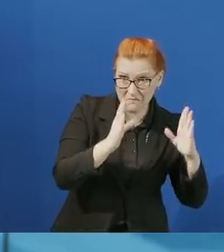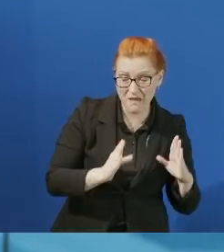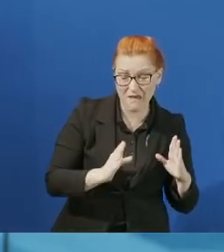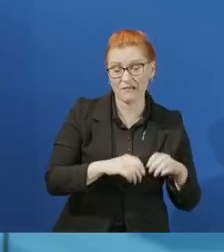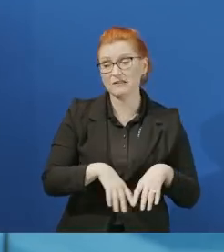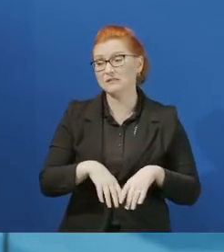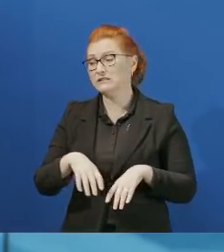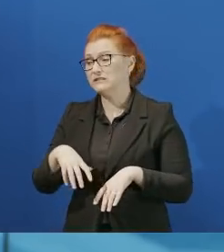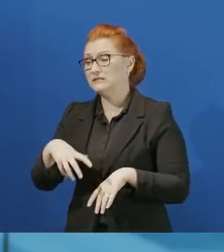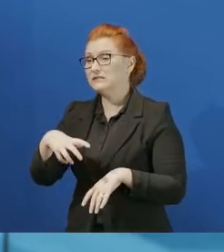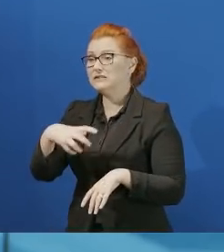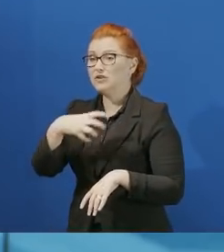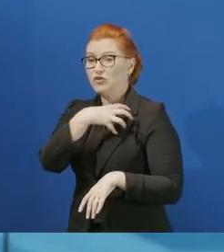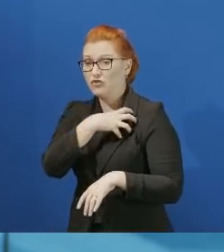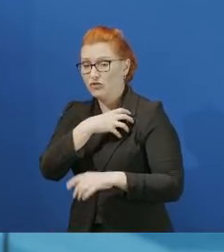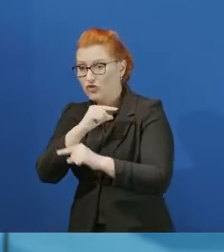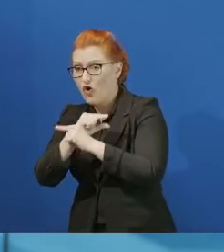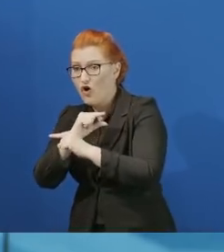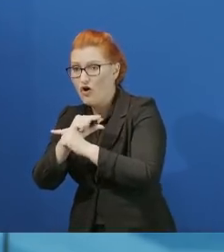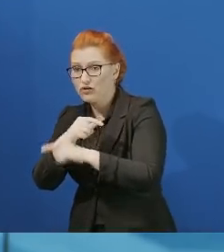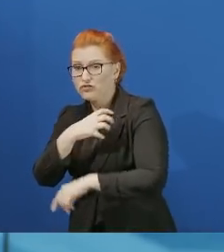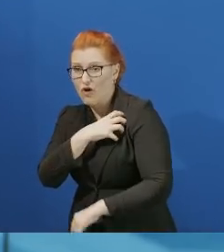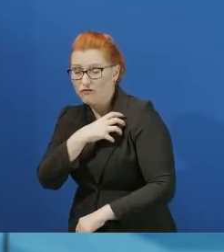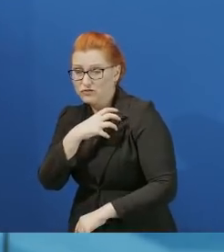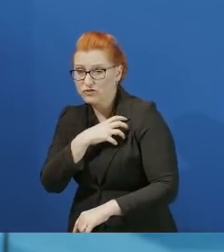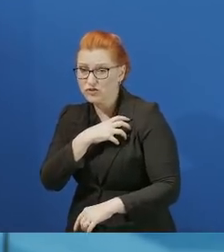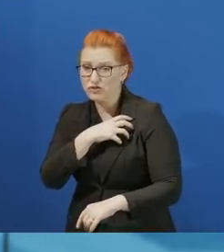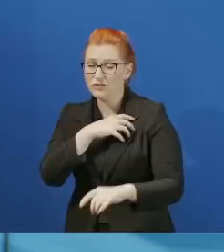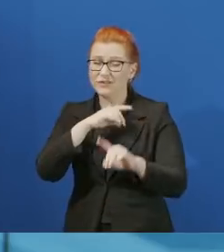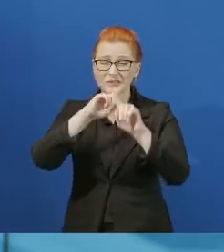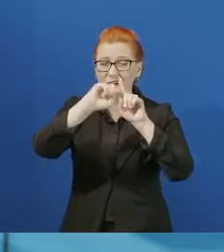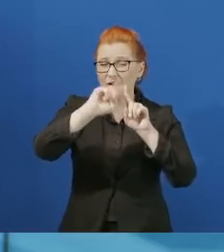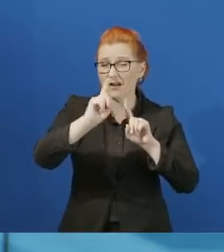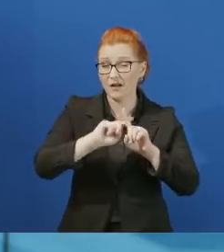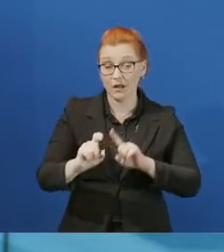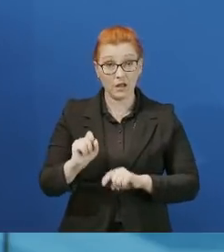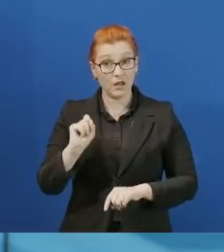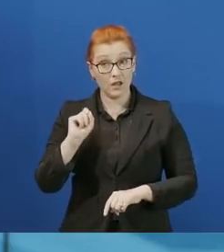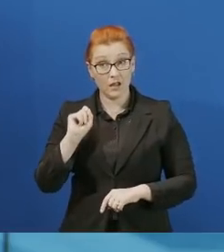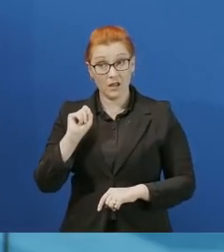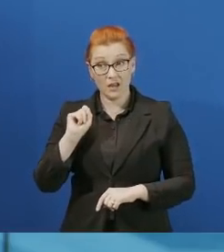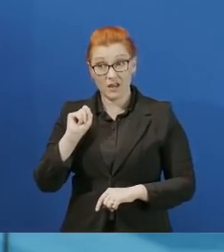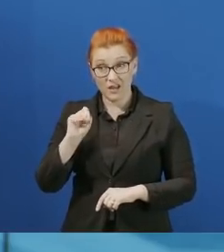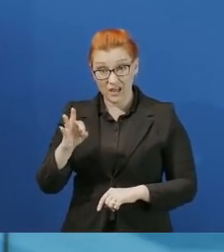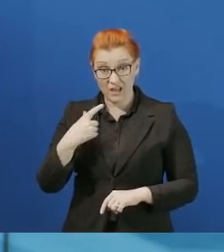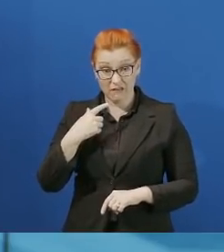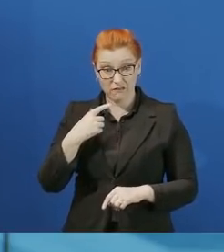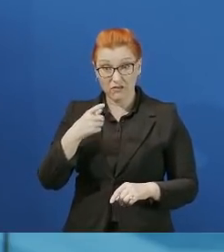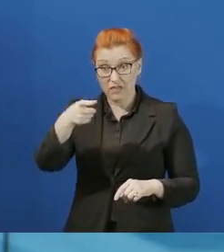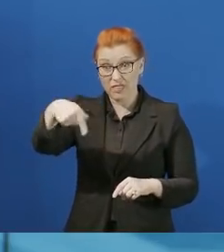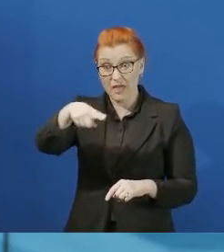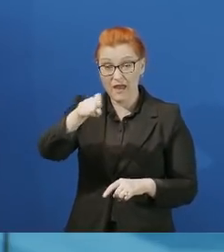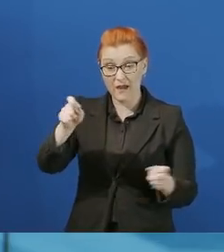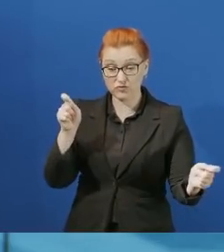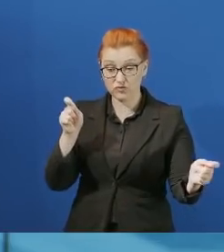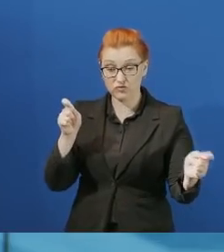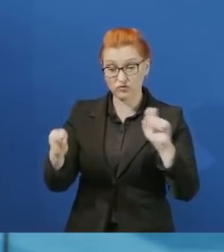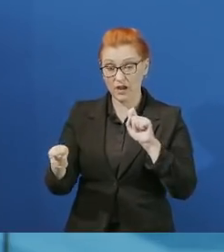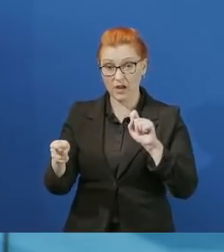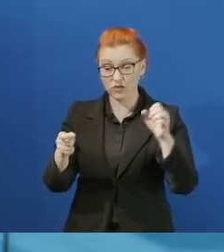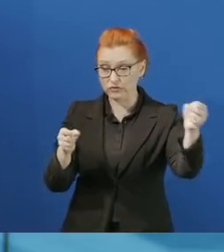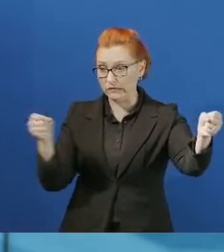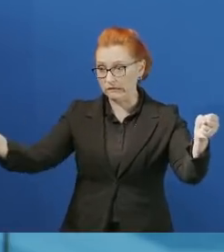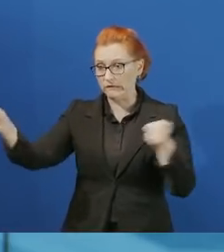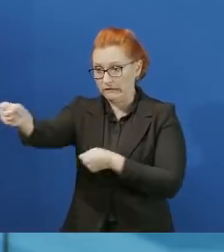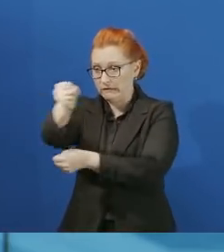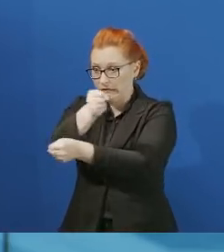the guards, the correctional officers, and if there's a situation where we've had to make adjustments, and Director Shin has done that, he briefed